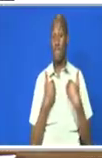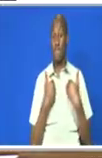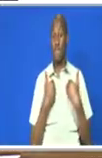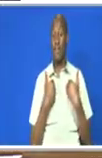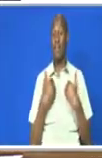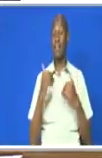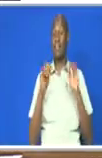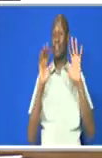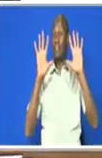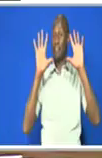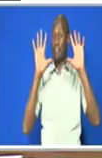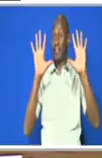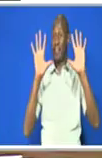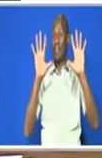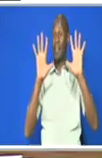10 fingers.